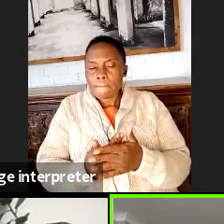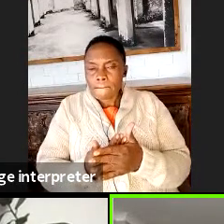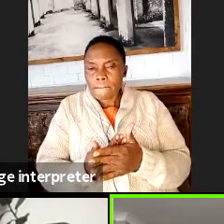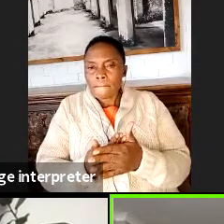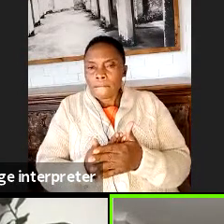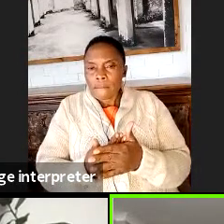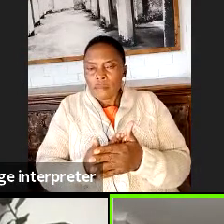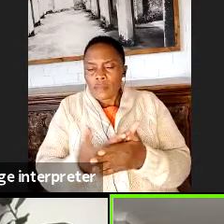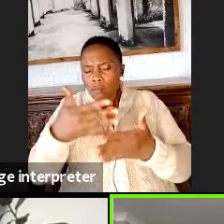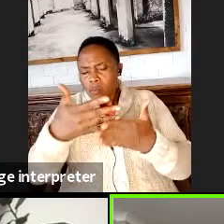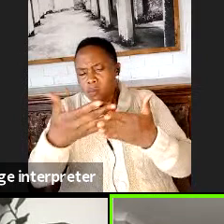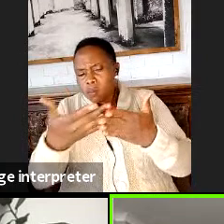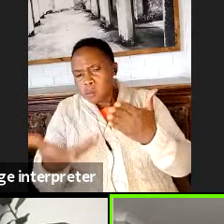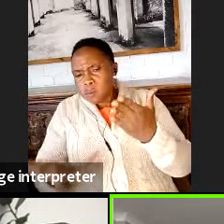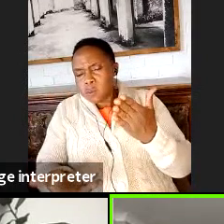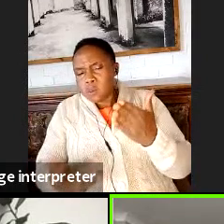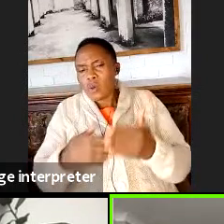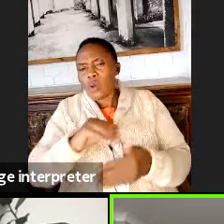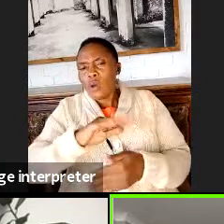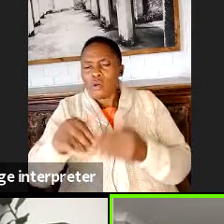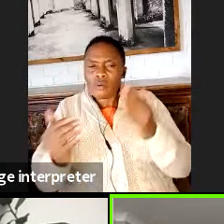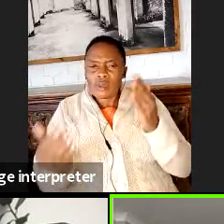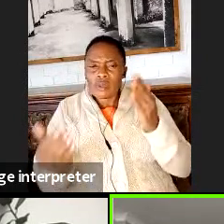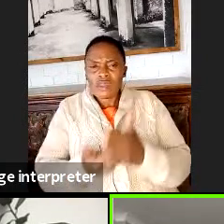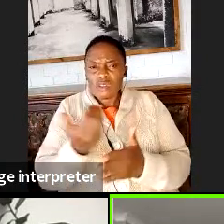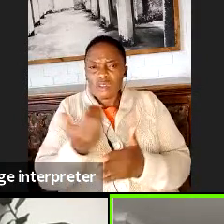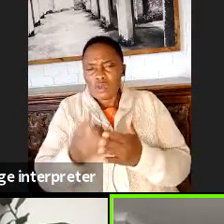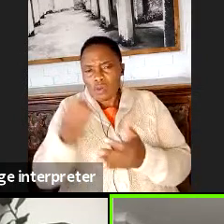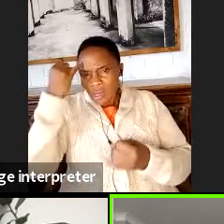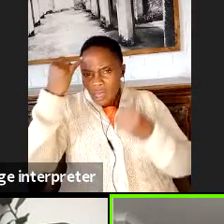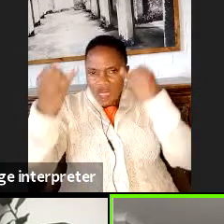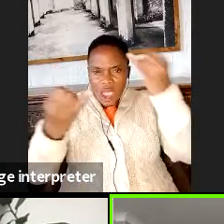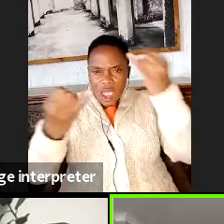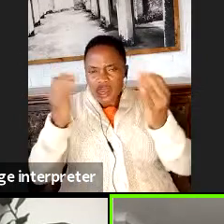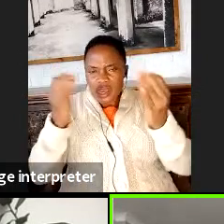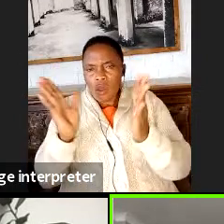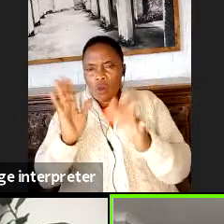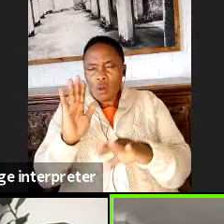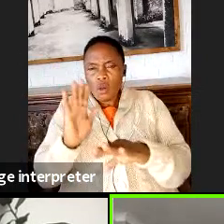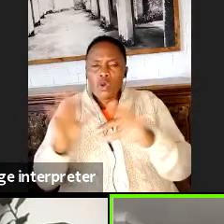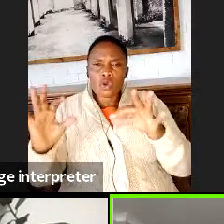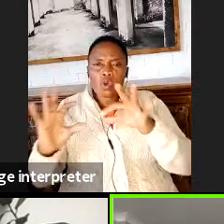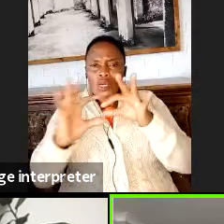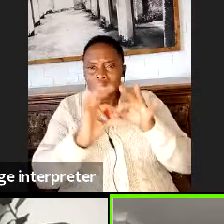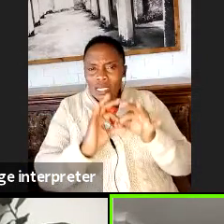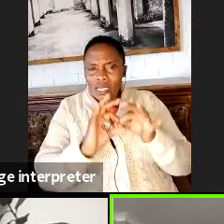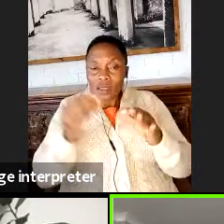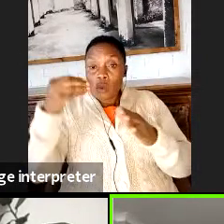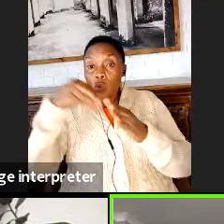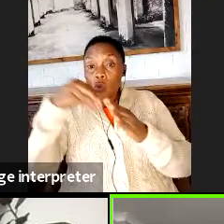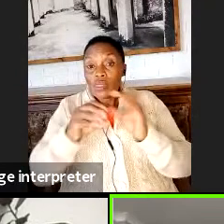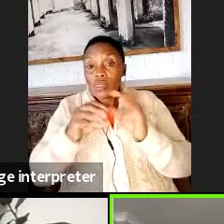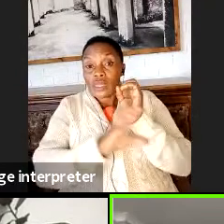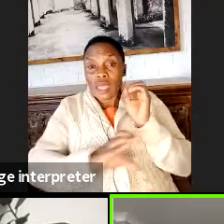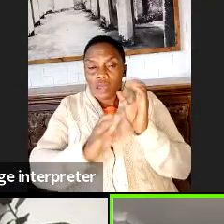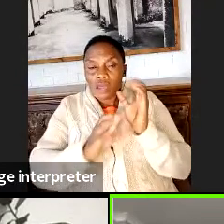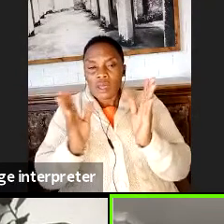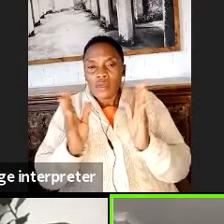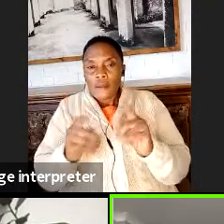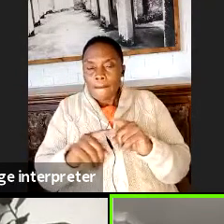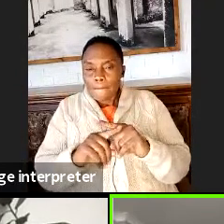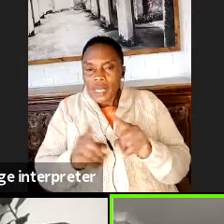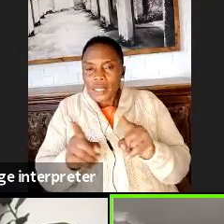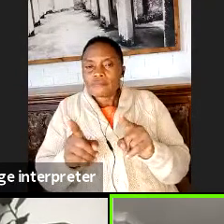entailing obviously newer statistics on connectivity within the country, but